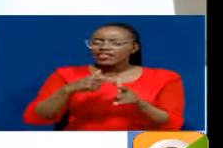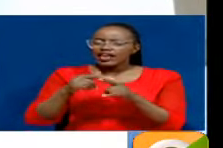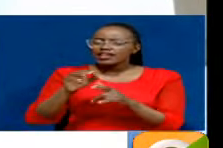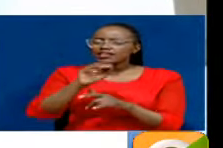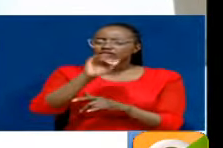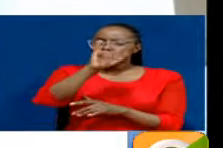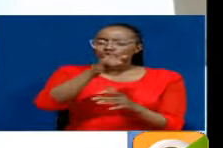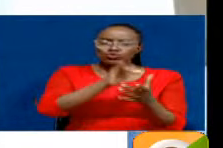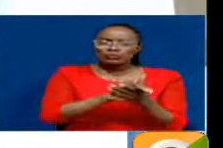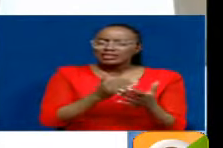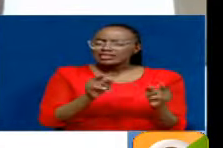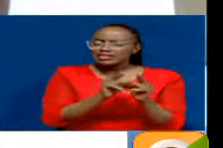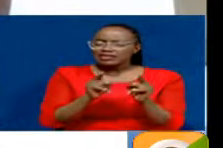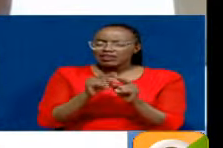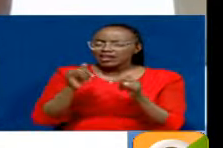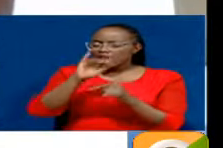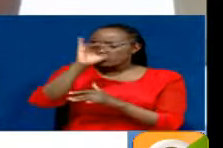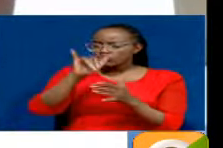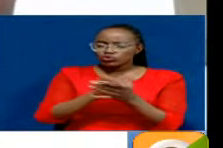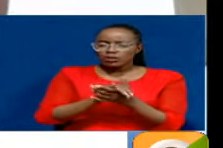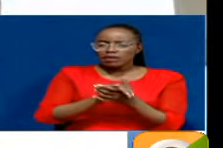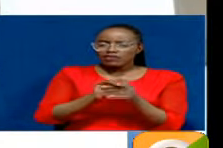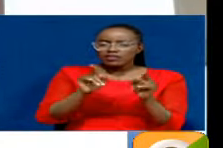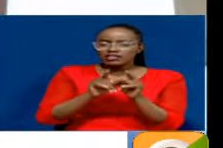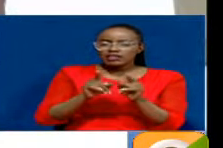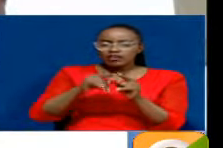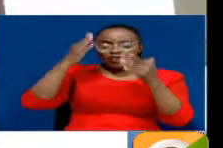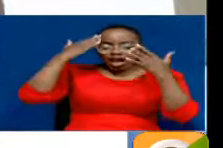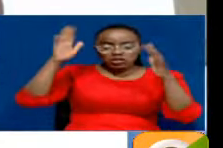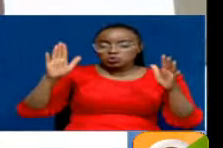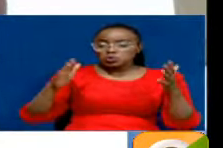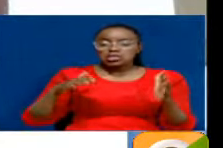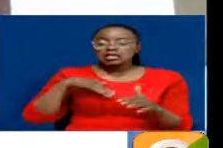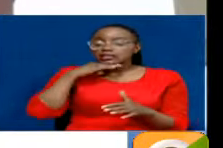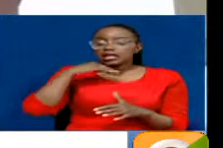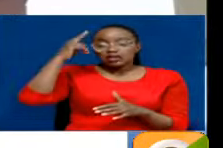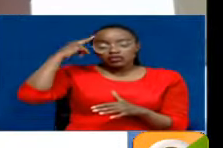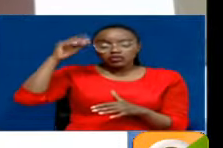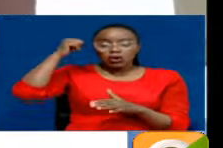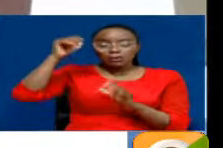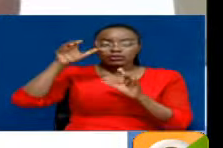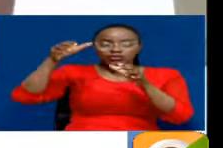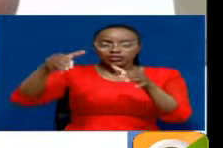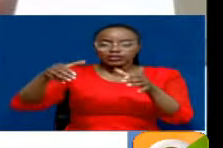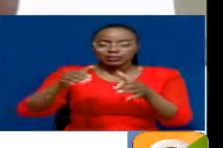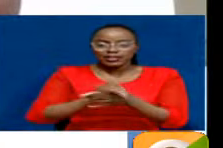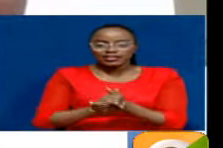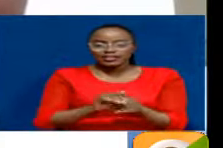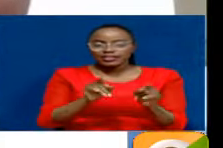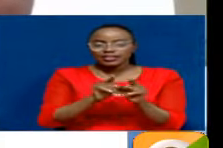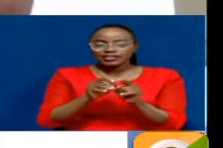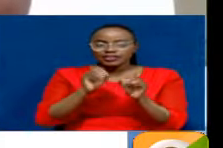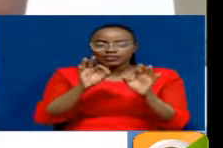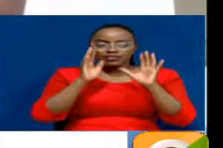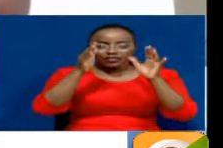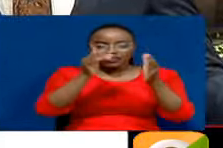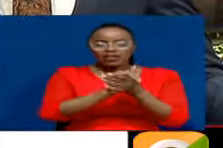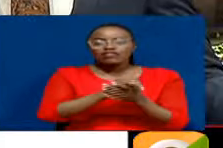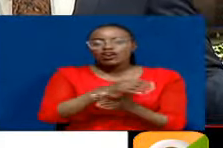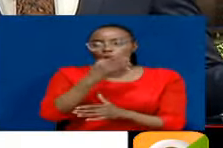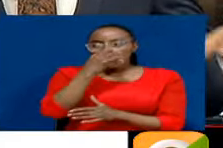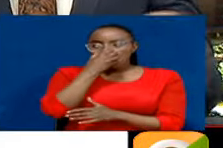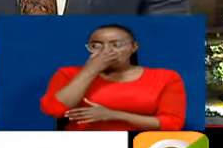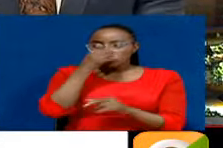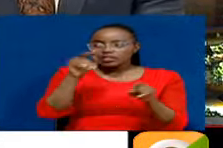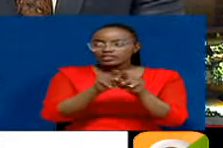TNA to Jubilee, and now Jubilee to a mortician of a dying political party. You look at William Ruto,